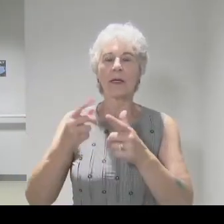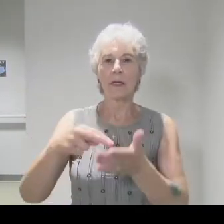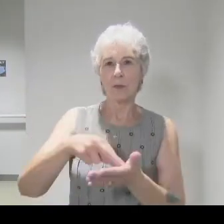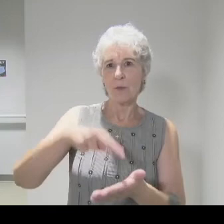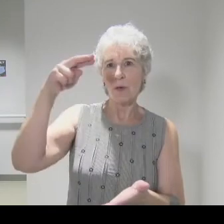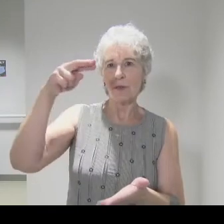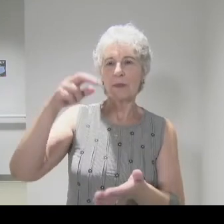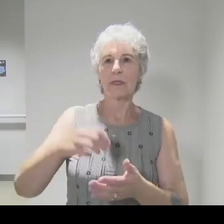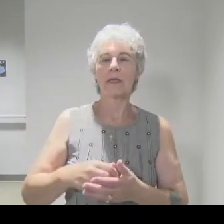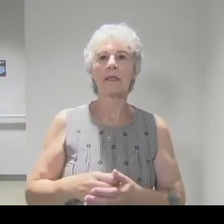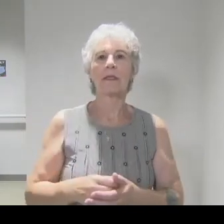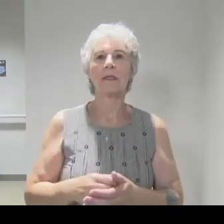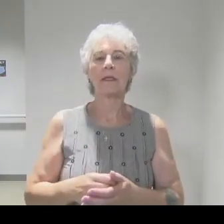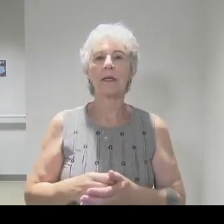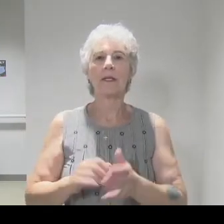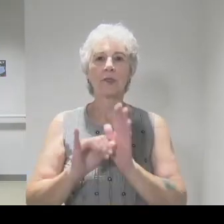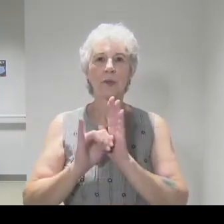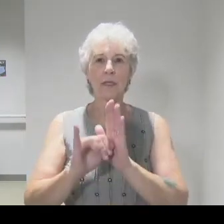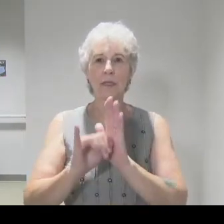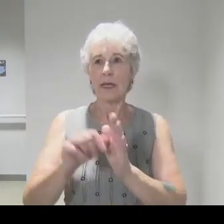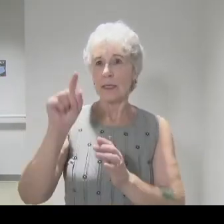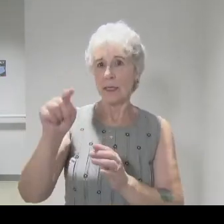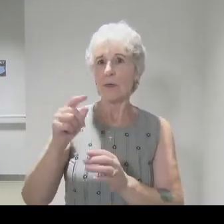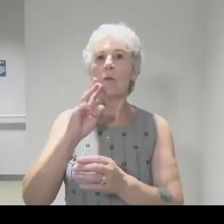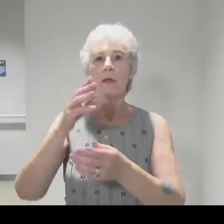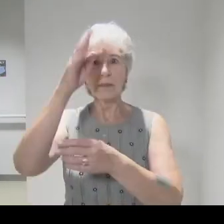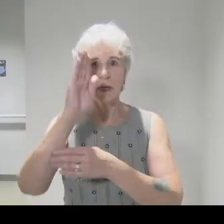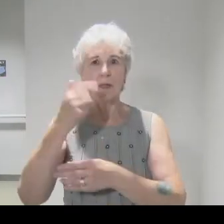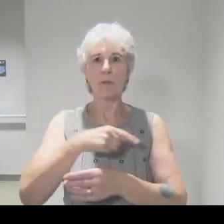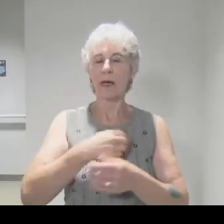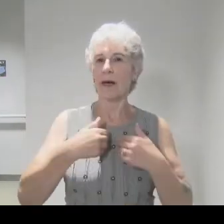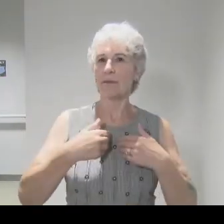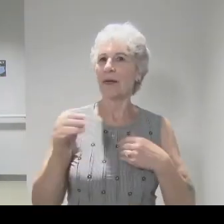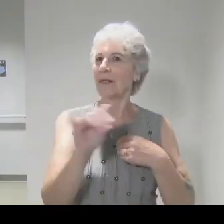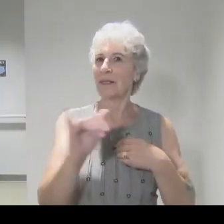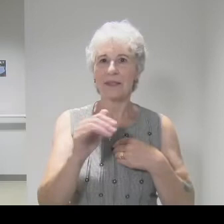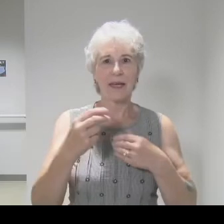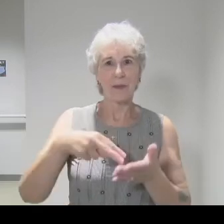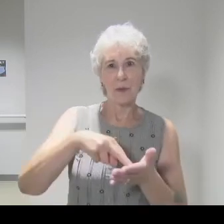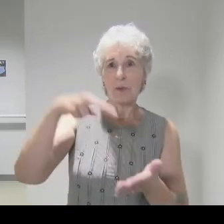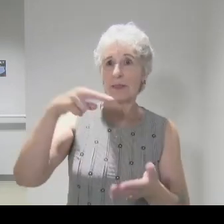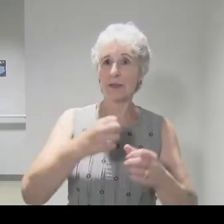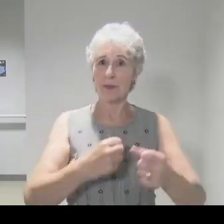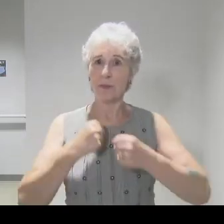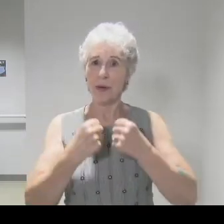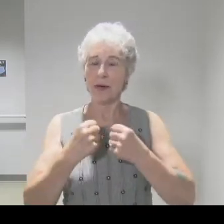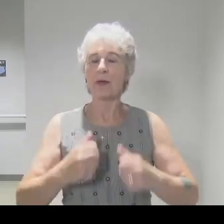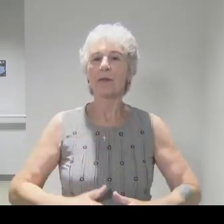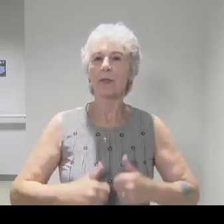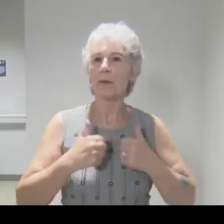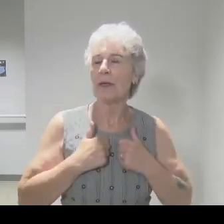to indicate that he was God and that we have the same power, the same resurrection power to live lives godly in Christ